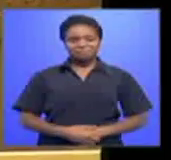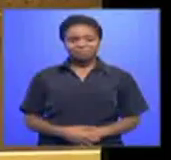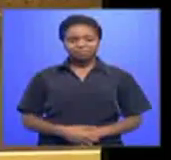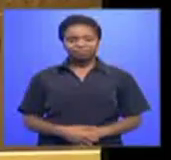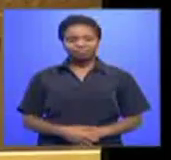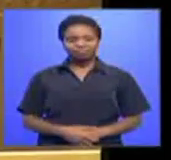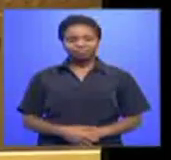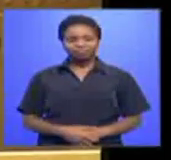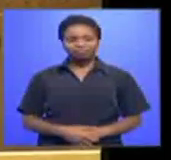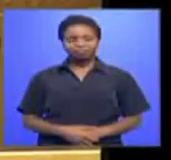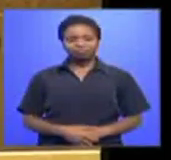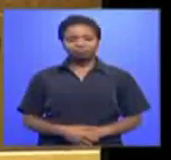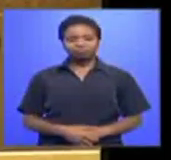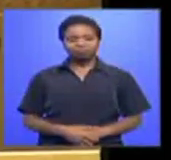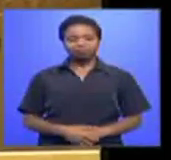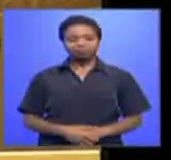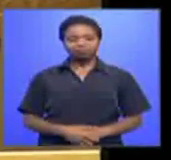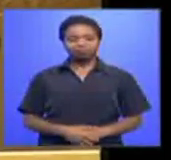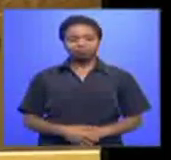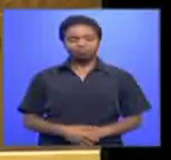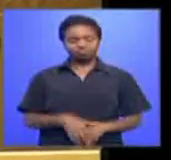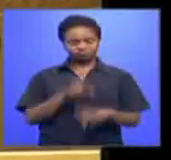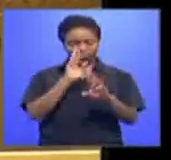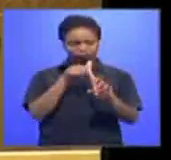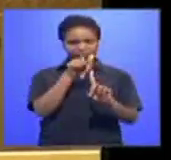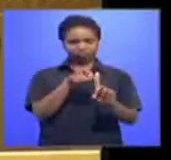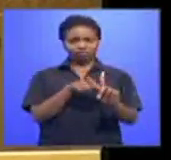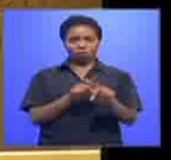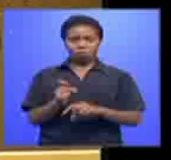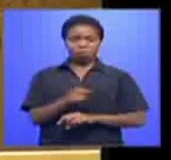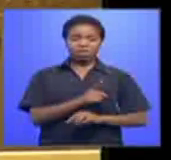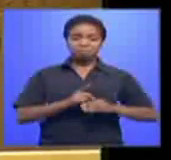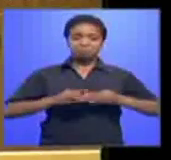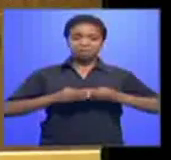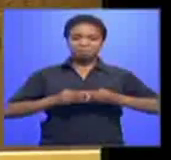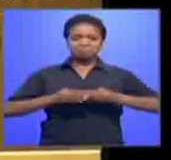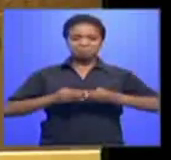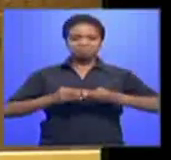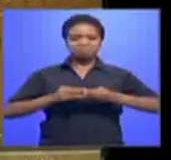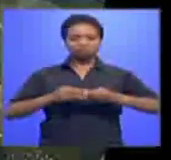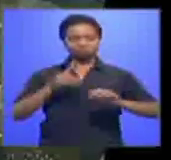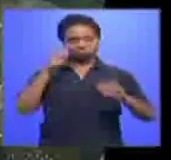Honorable Chief Justice of the Republic and all esteemed members of the judiciary,